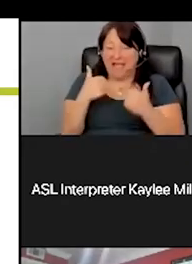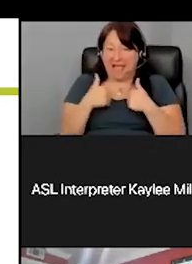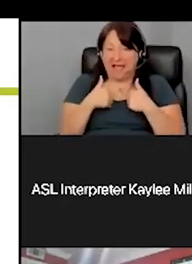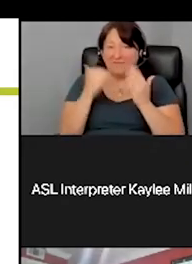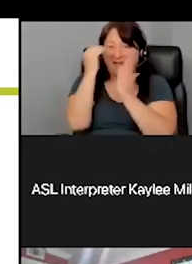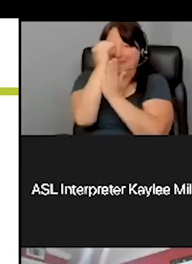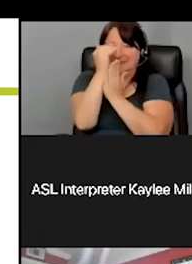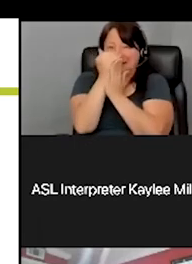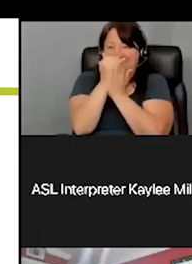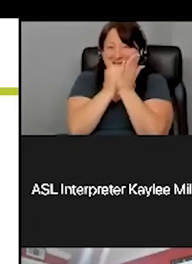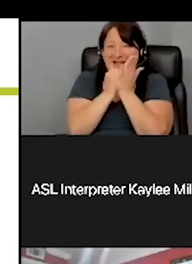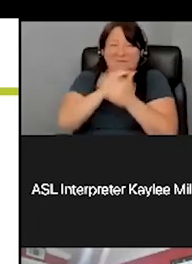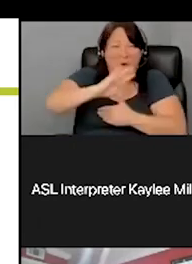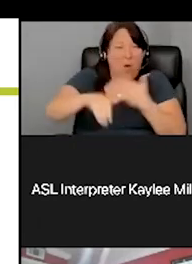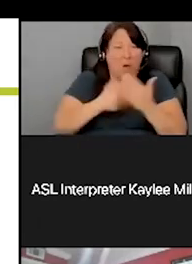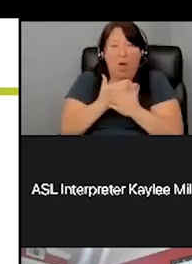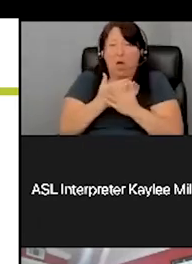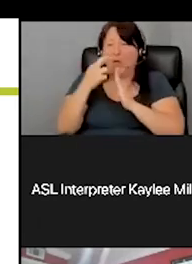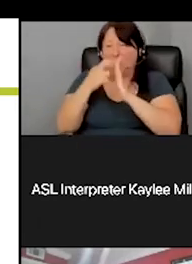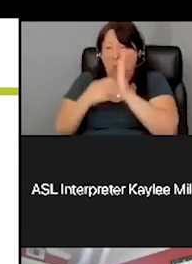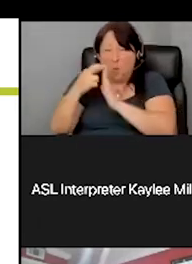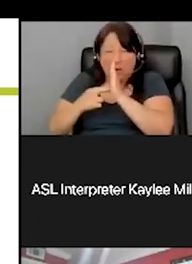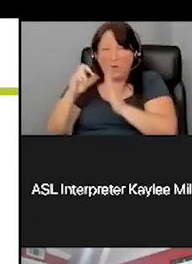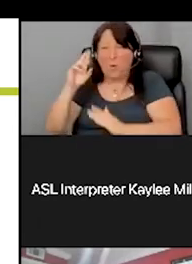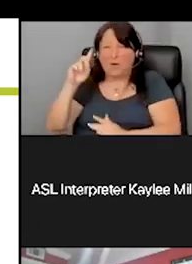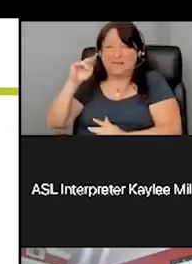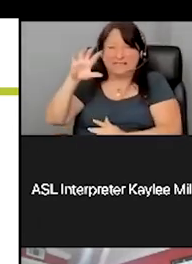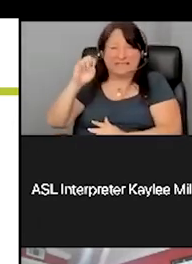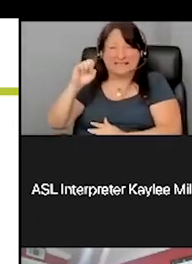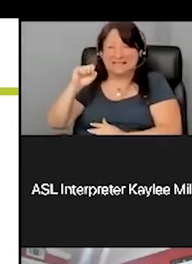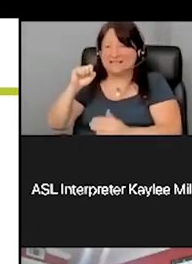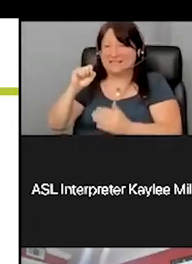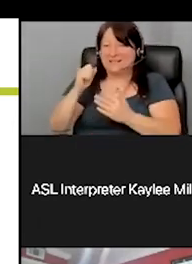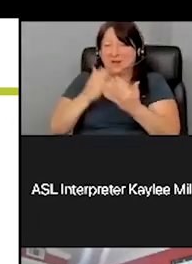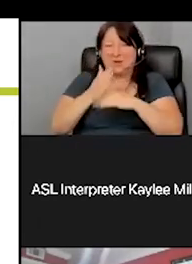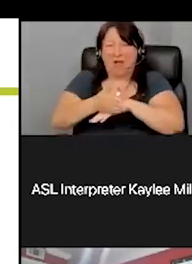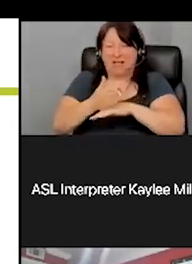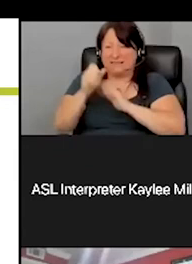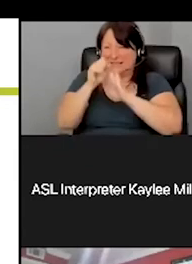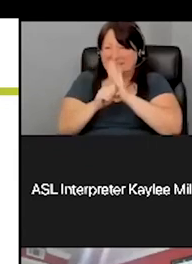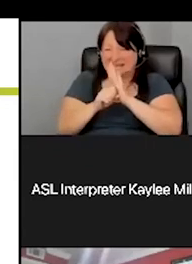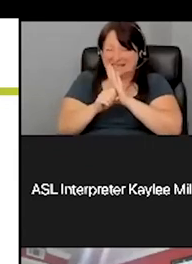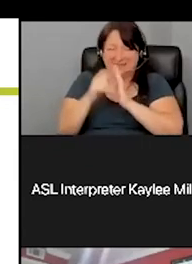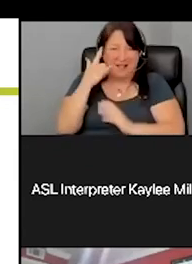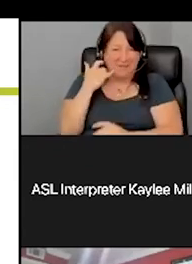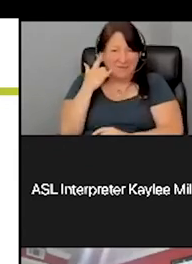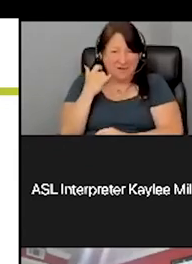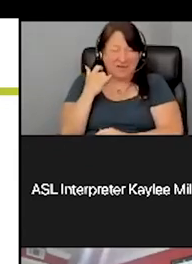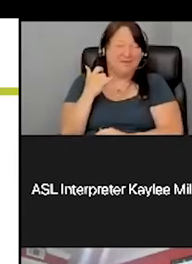list of all of the ordinances across the state. And it gives you just a